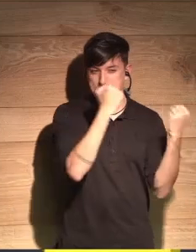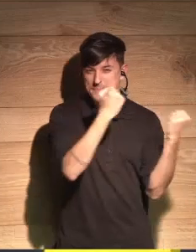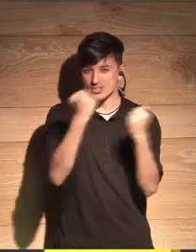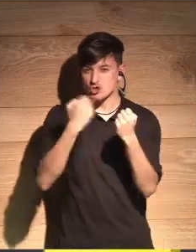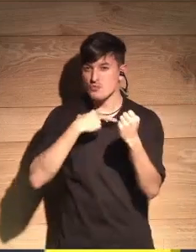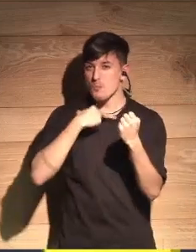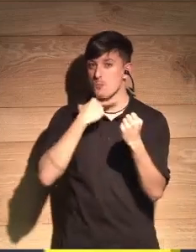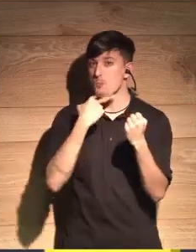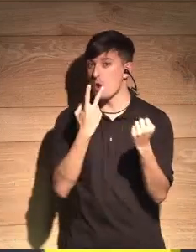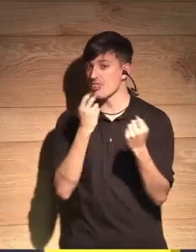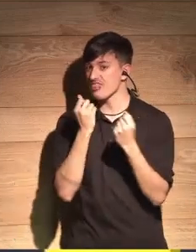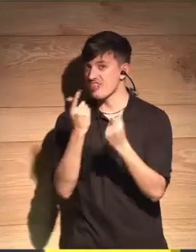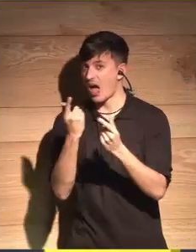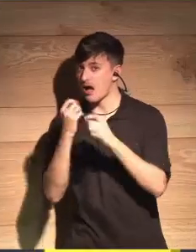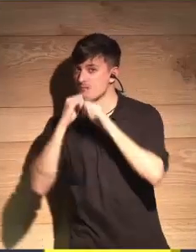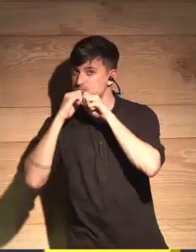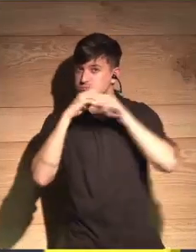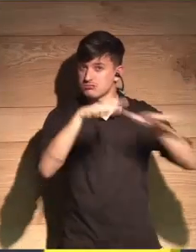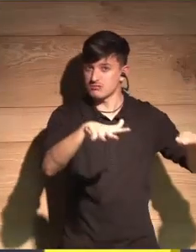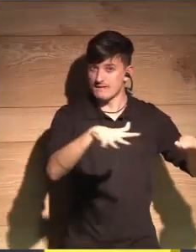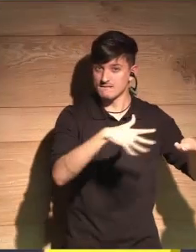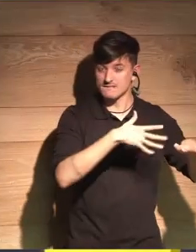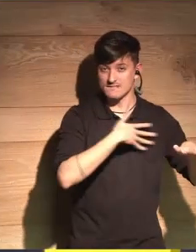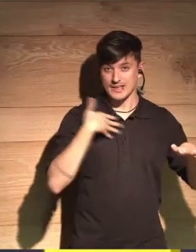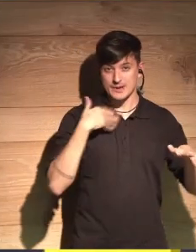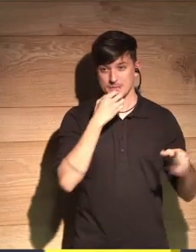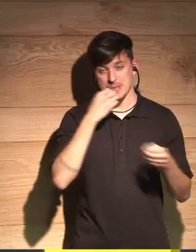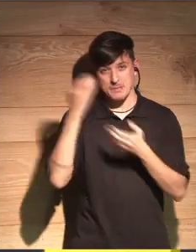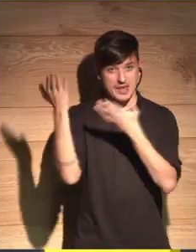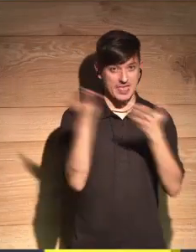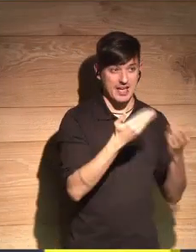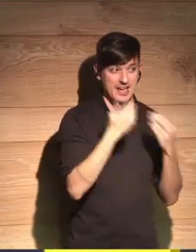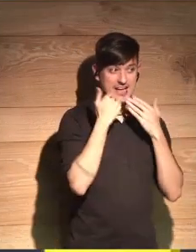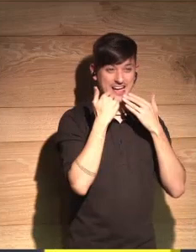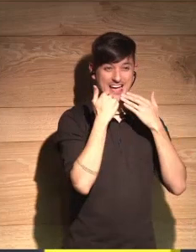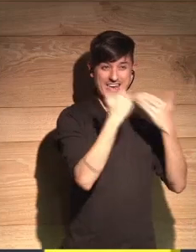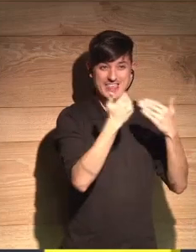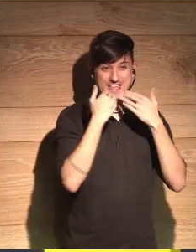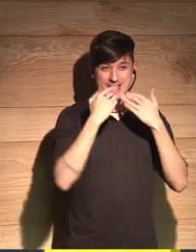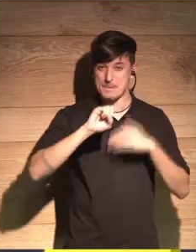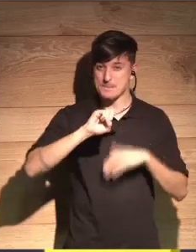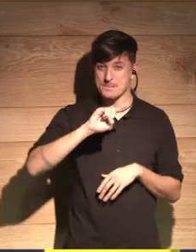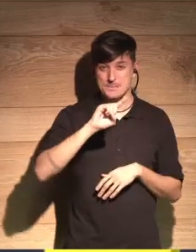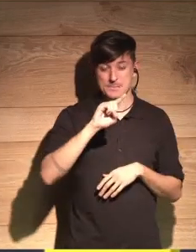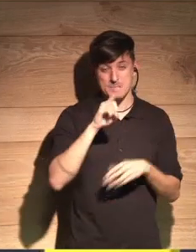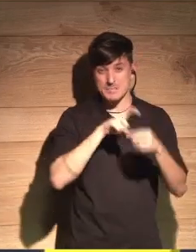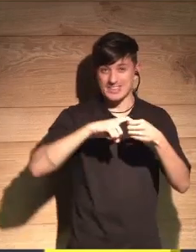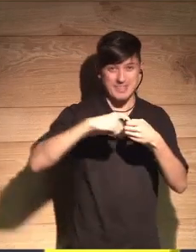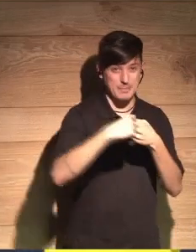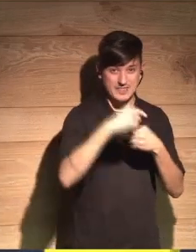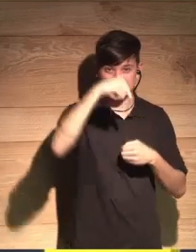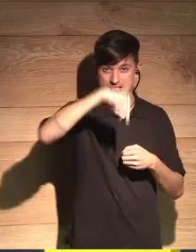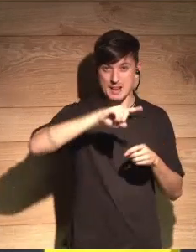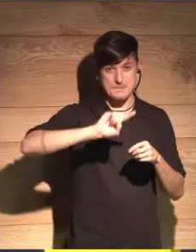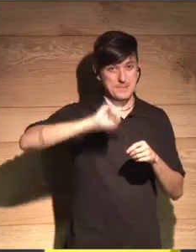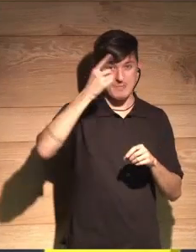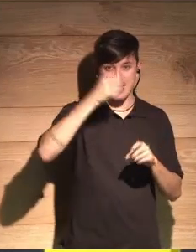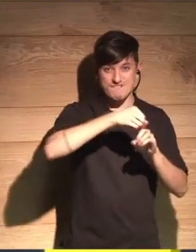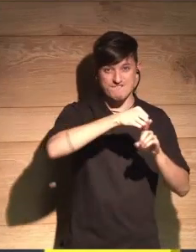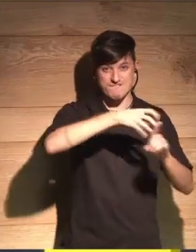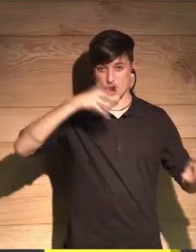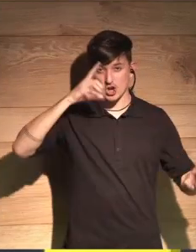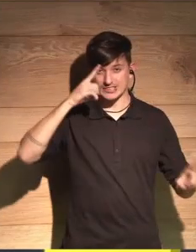Telos, we want to give voice to experts such as the ones we have here today. I want to give a warm welcome and thanks